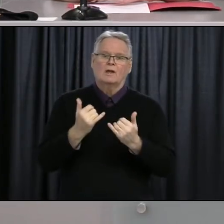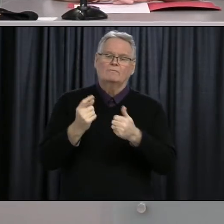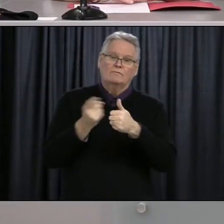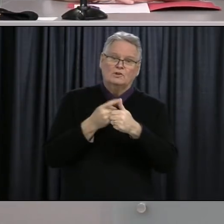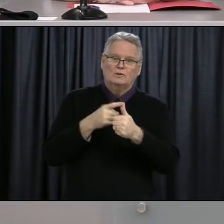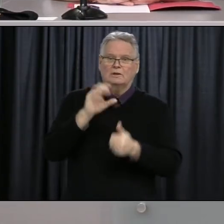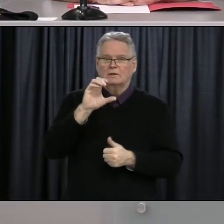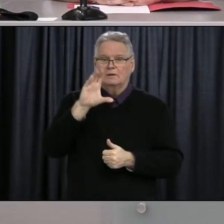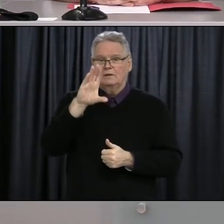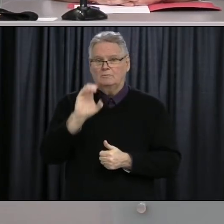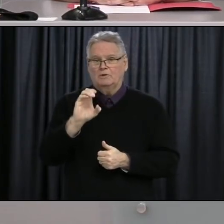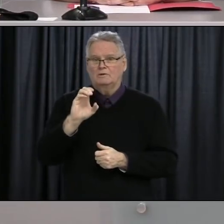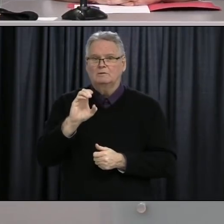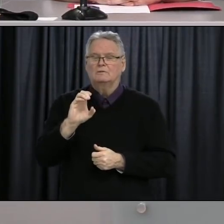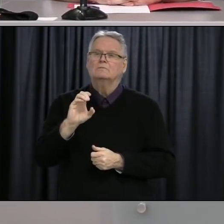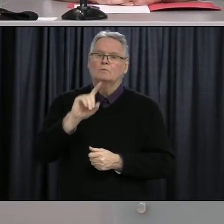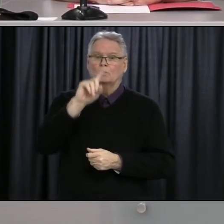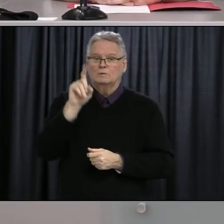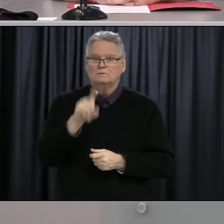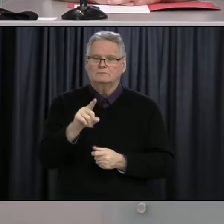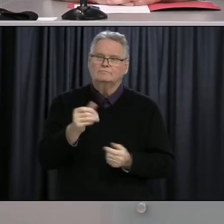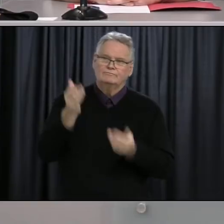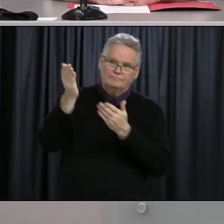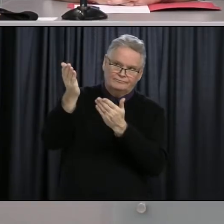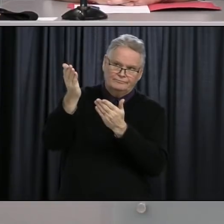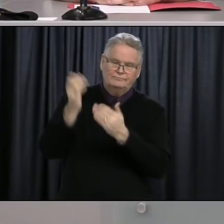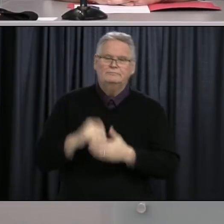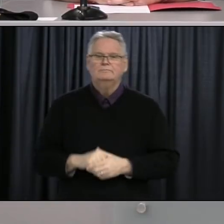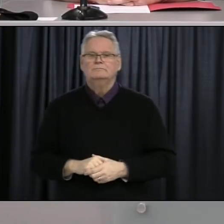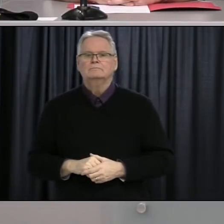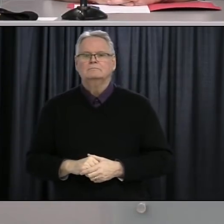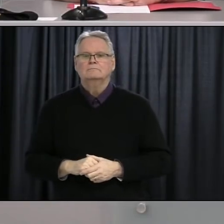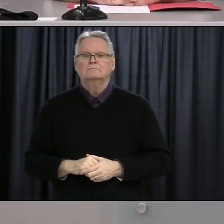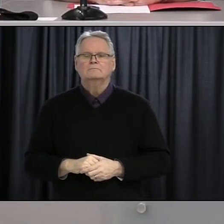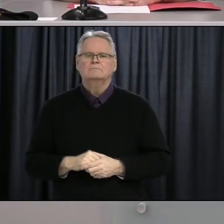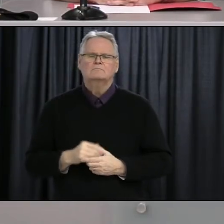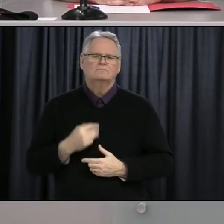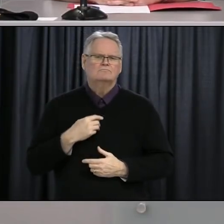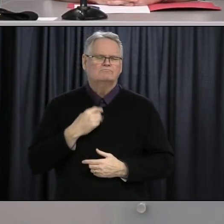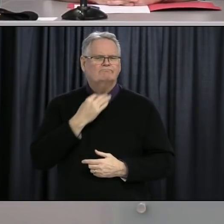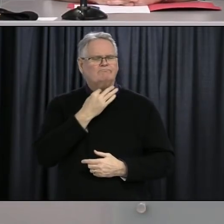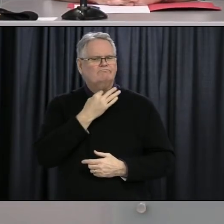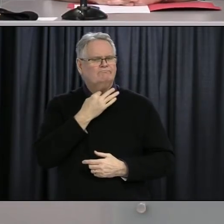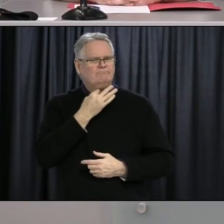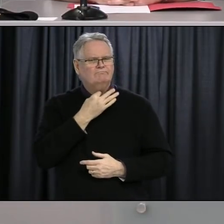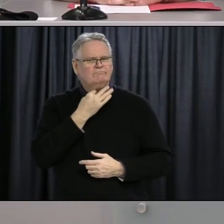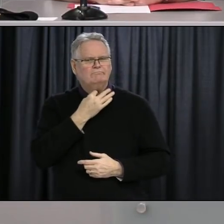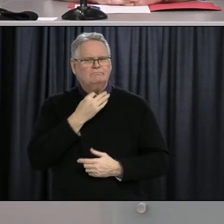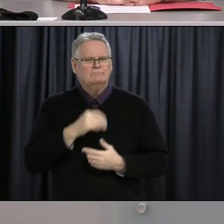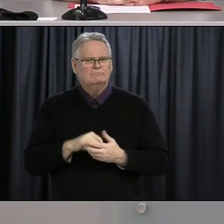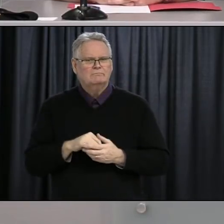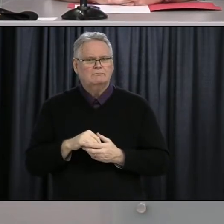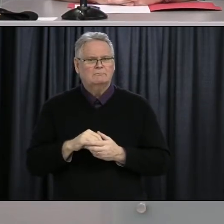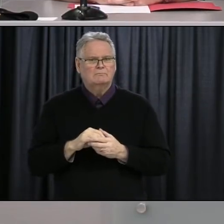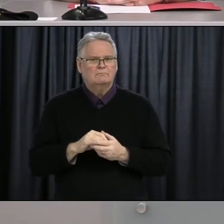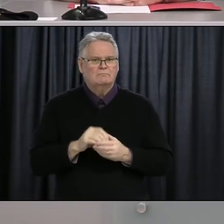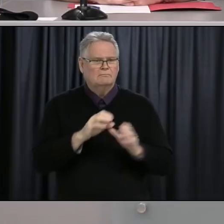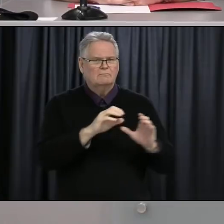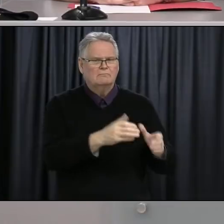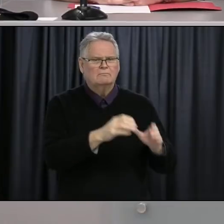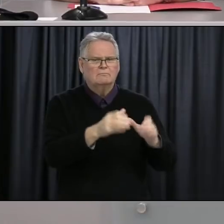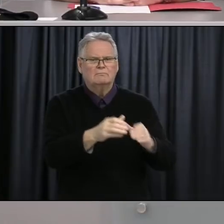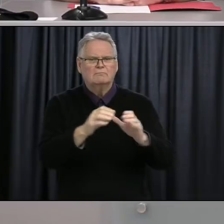just wondering what the relationship is like between the cases. How is the virus being spread? Is it workplaces, homes, recreational activities?